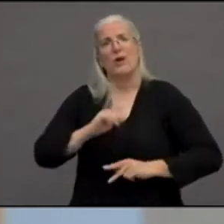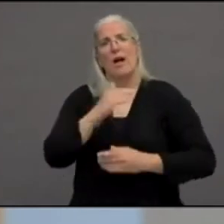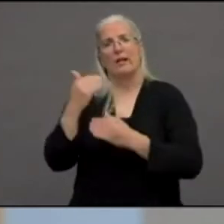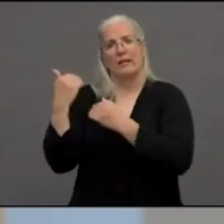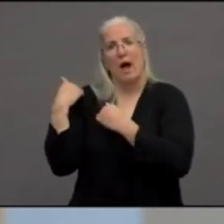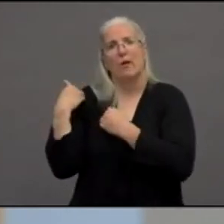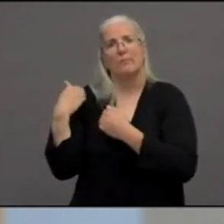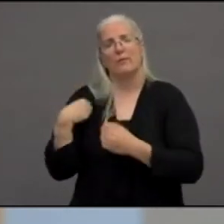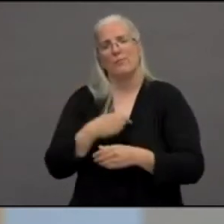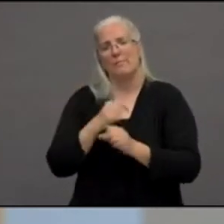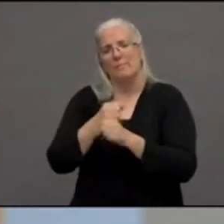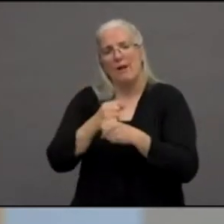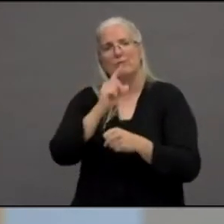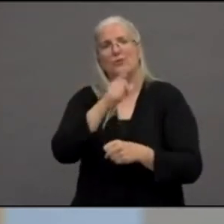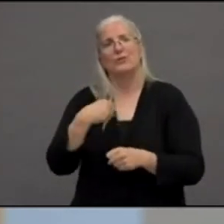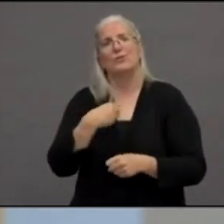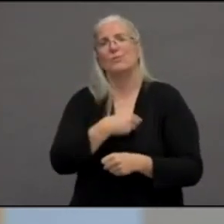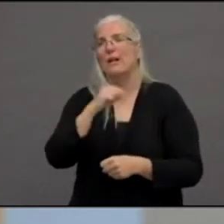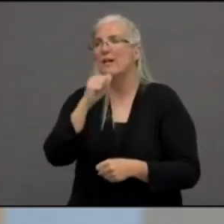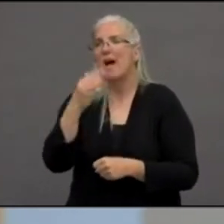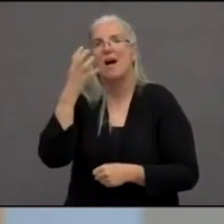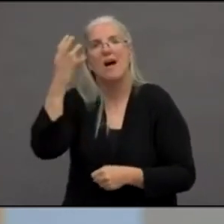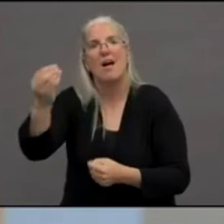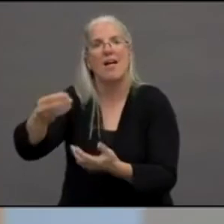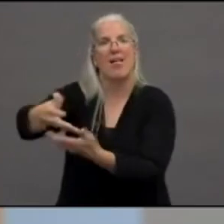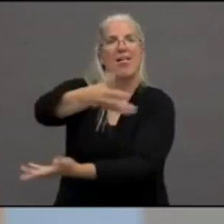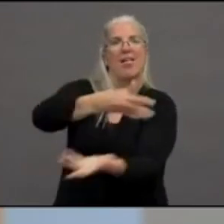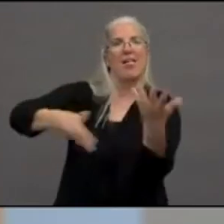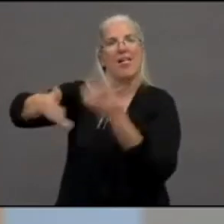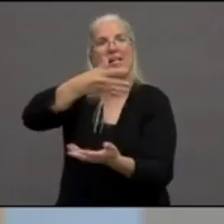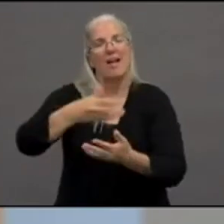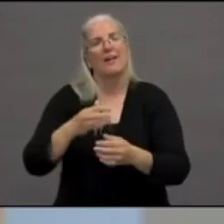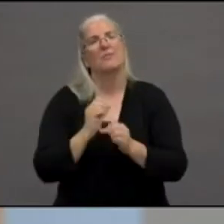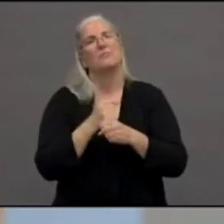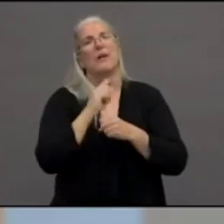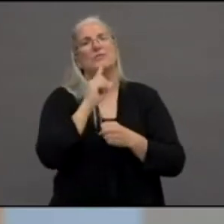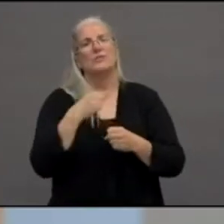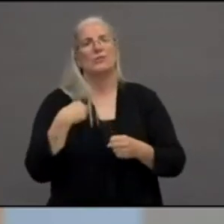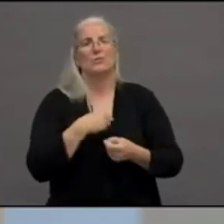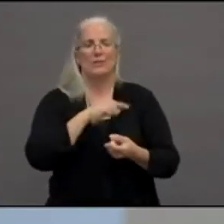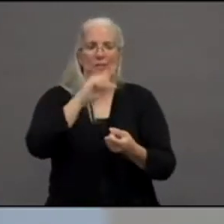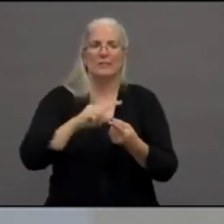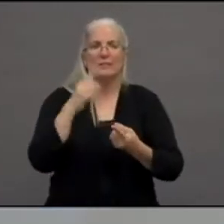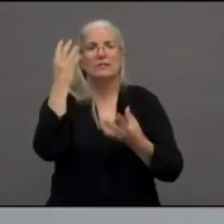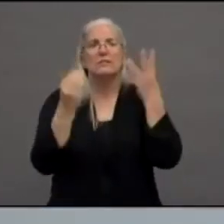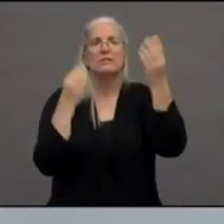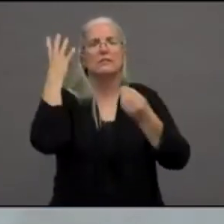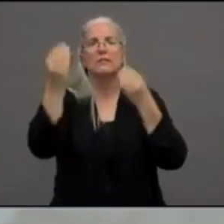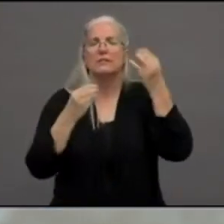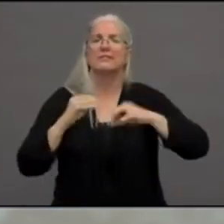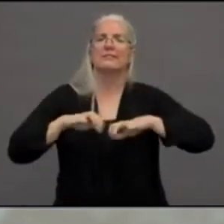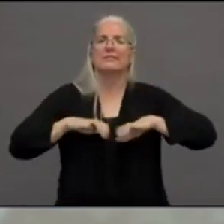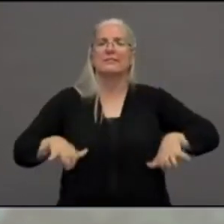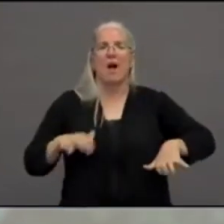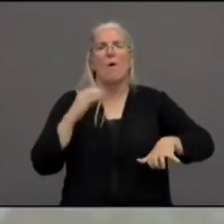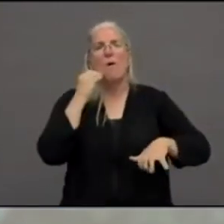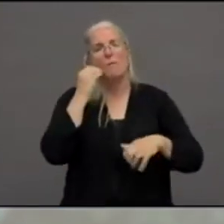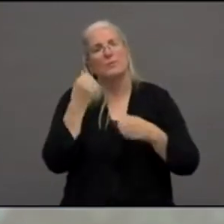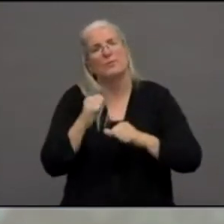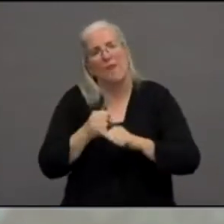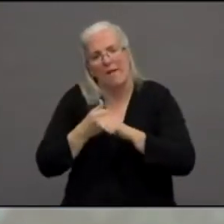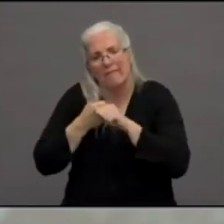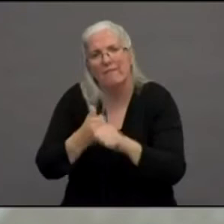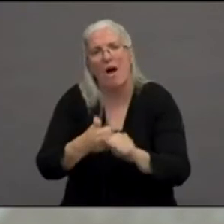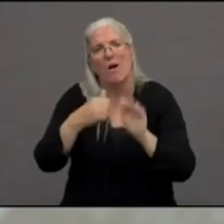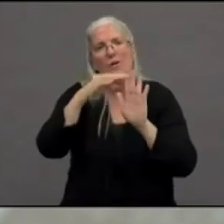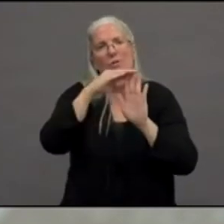and partying with people outside of their household. You know, make sure that you follow the rules, and that's how we slow the spread. The faster we slow